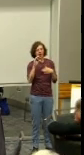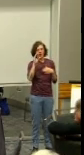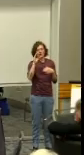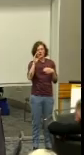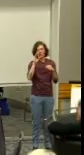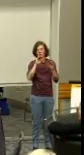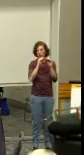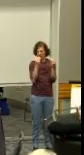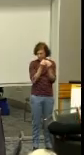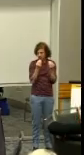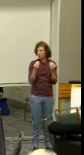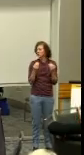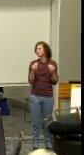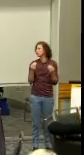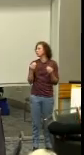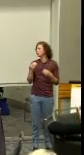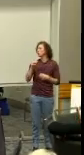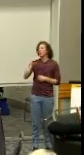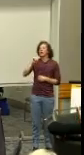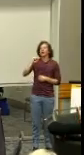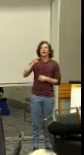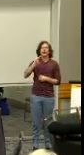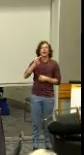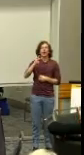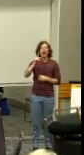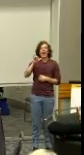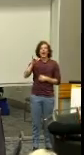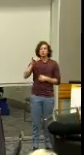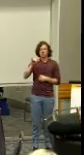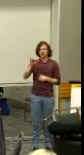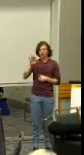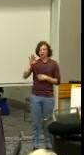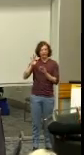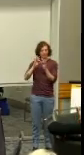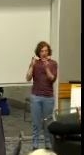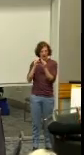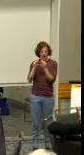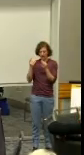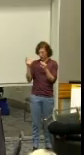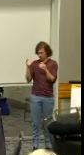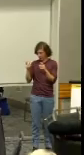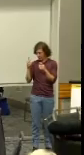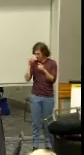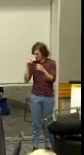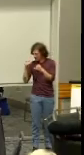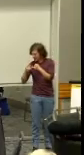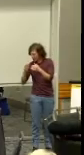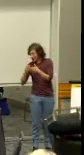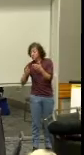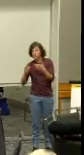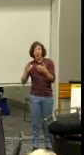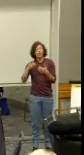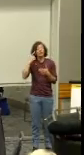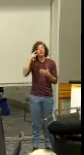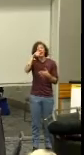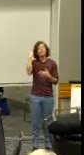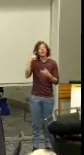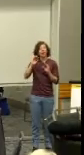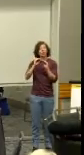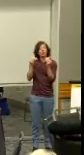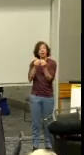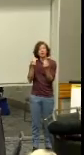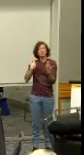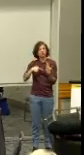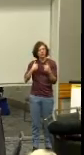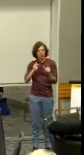disabilities. Ashby Family Lead, who are a Black-led organisation. So really thinking about how we're serving those communities that we serve right now, and how we're